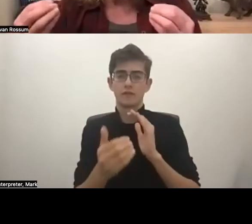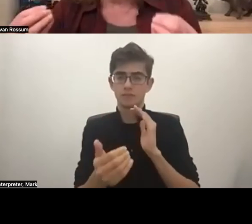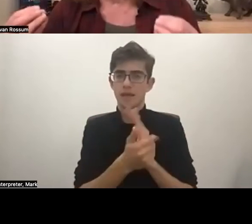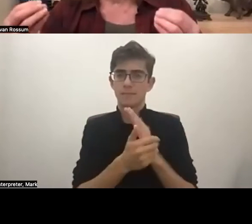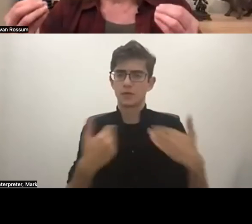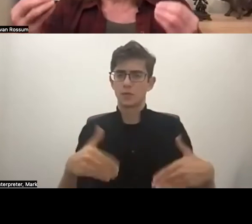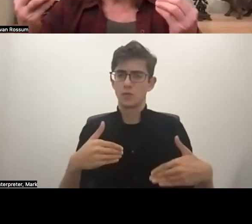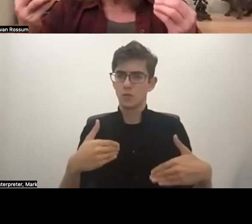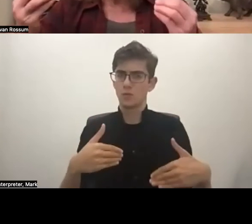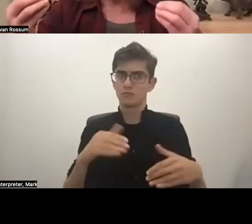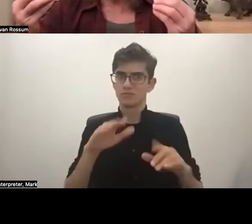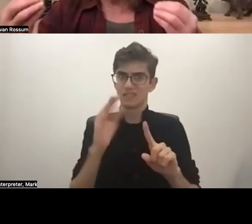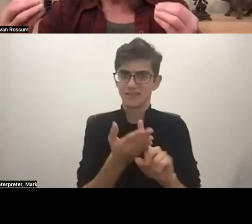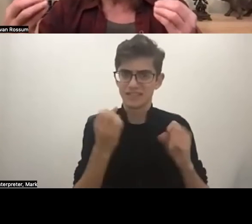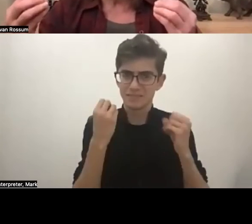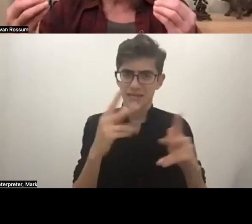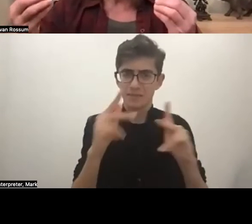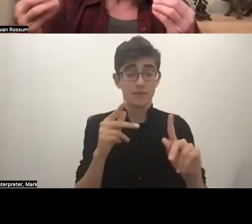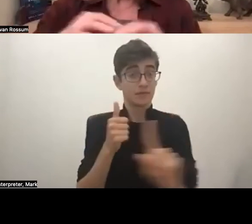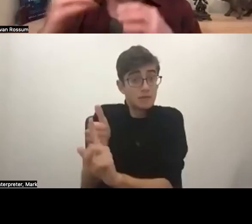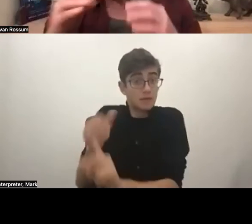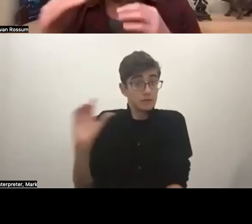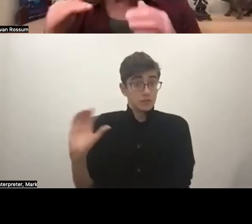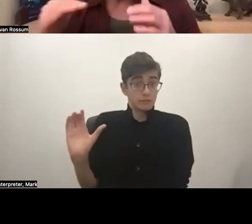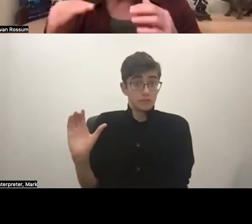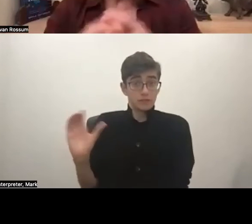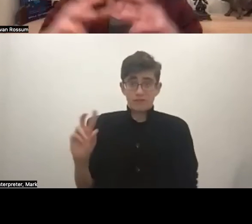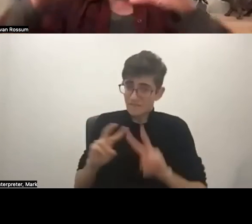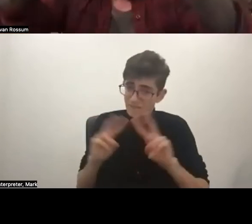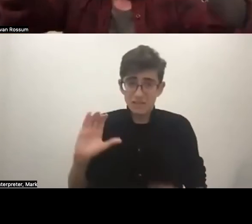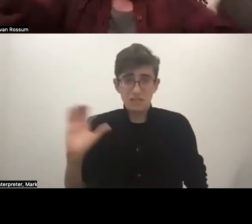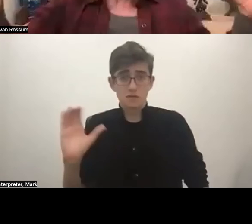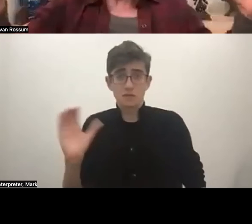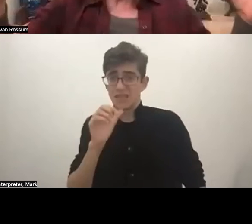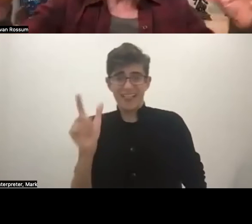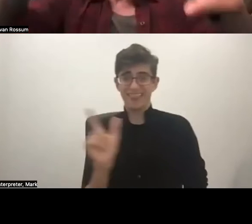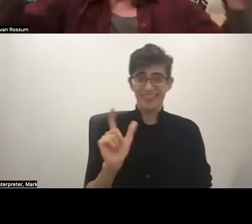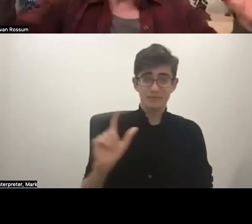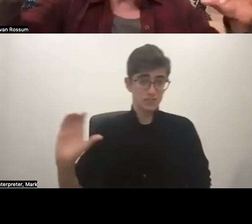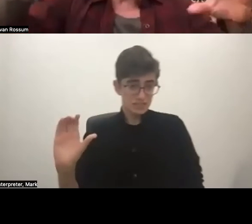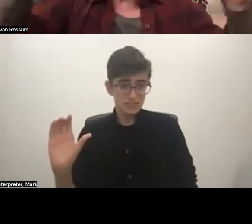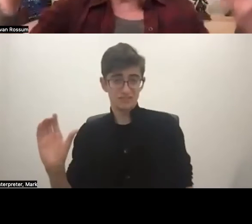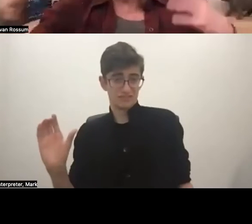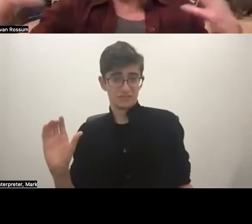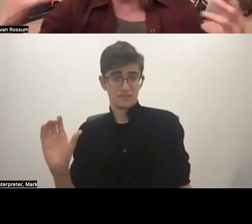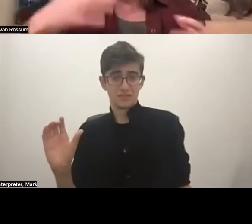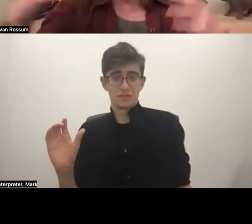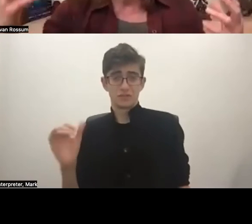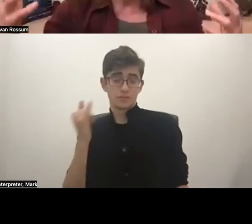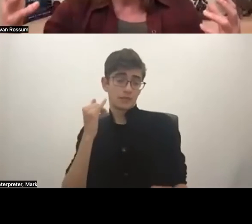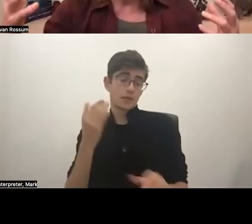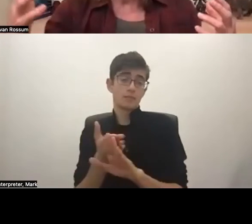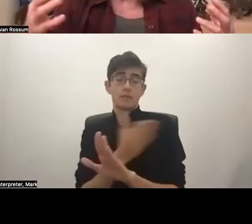very compelling for conservative justices who, in the absence of those constitutional guidelines